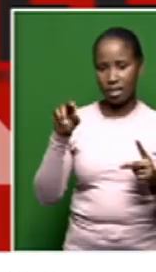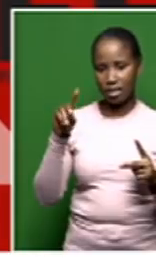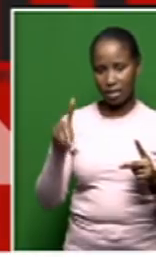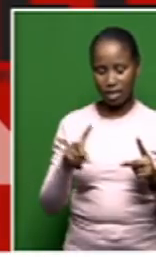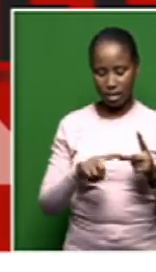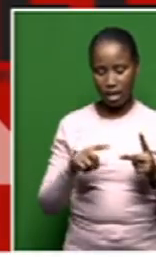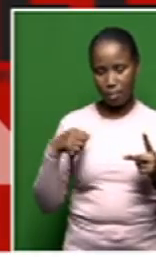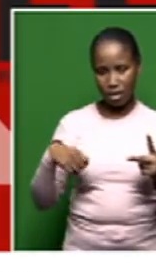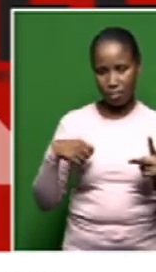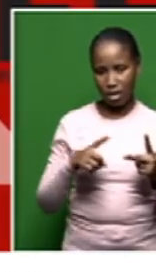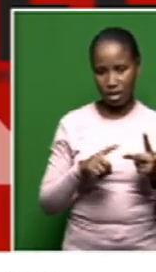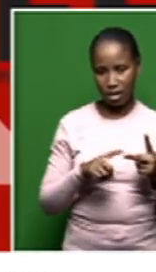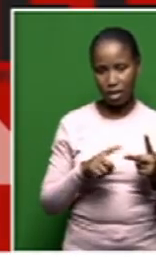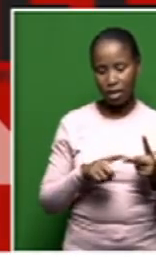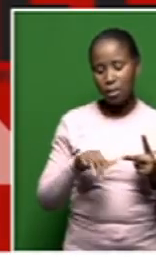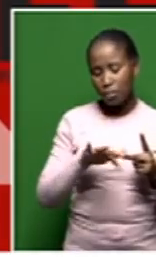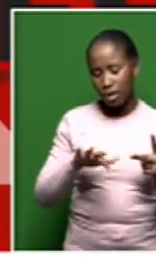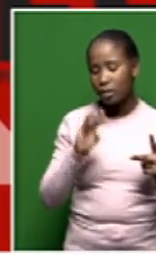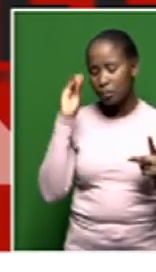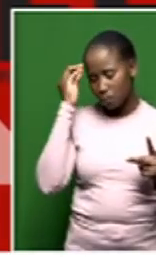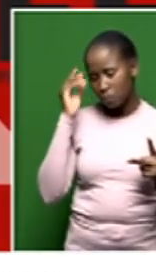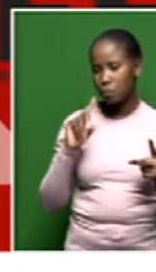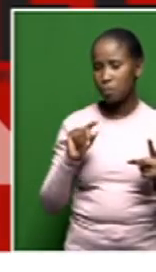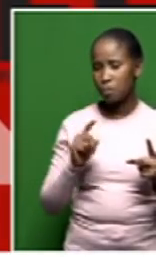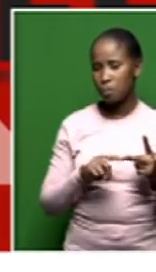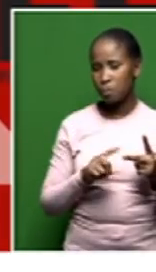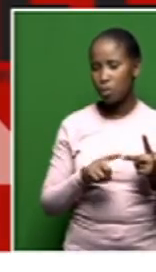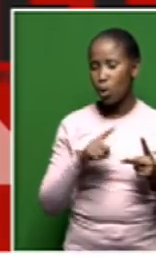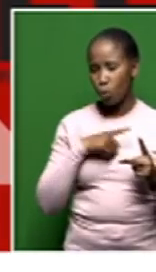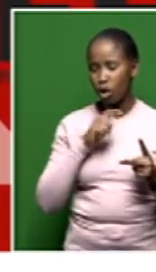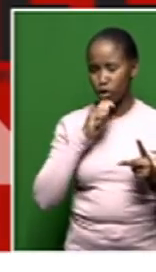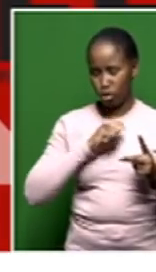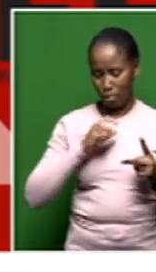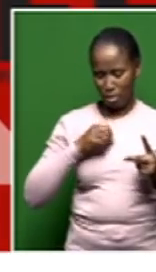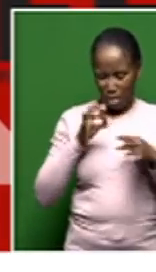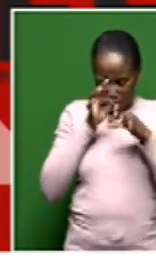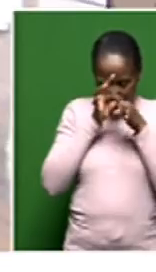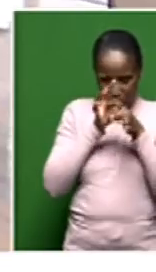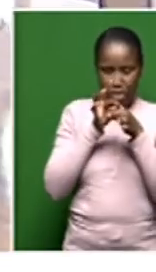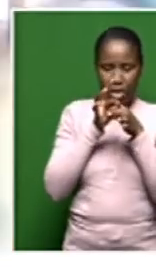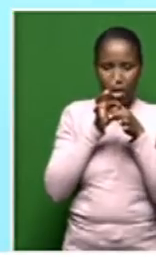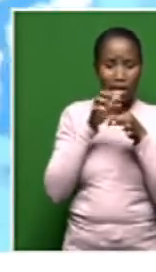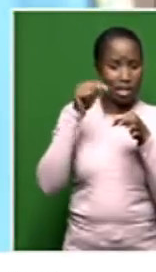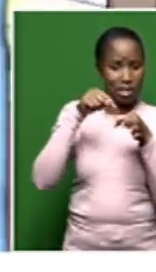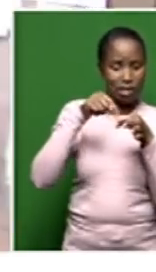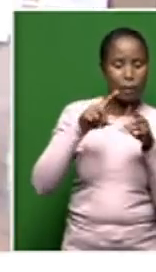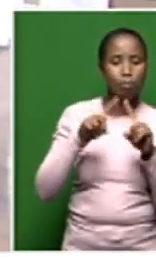one is a very interesting one because although it's a very small municipality, it is a municipality